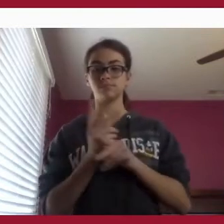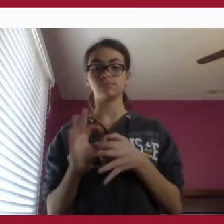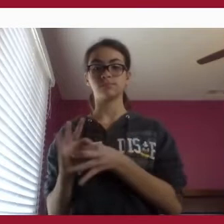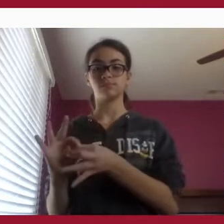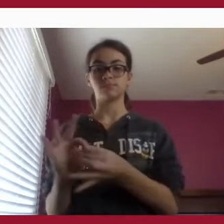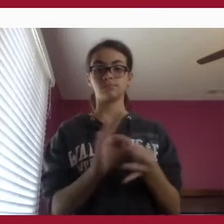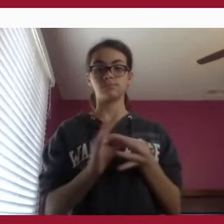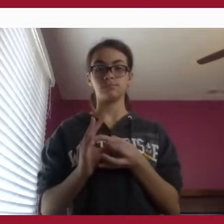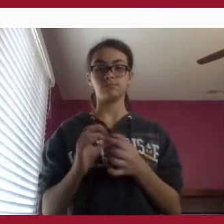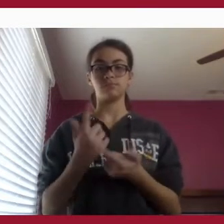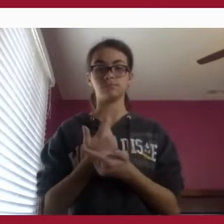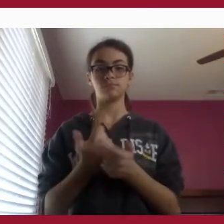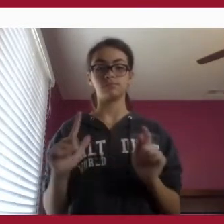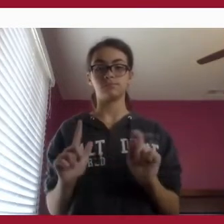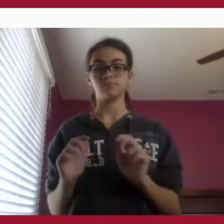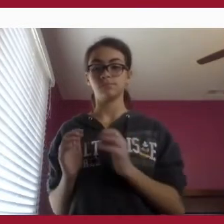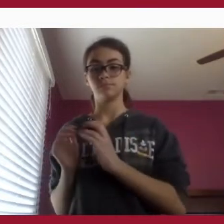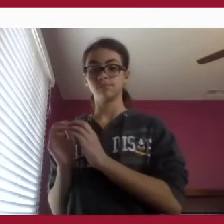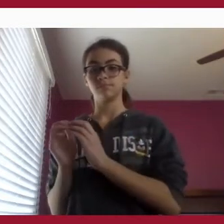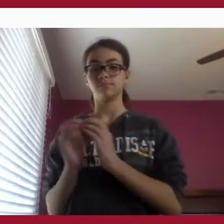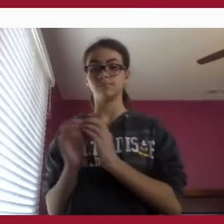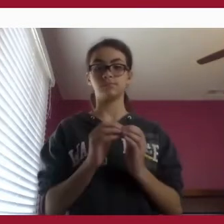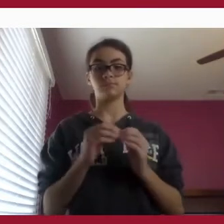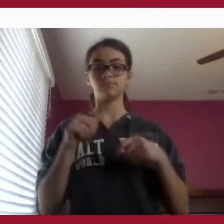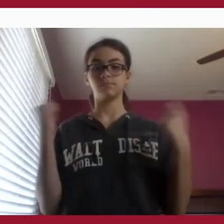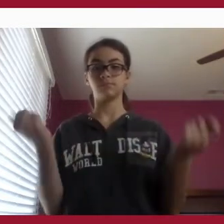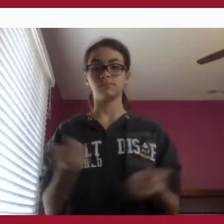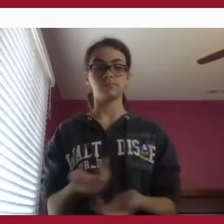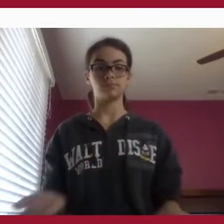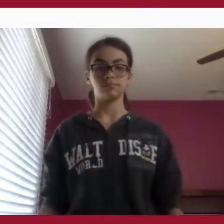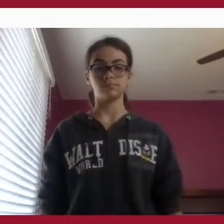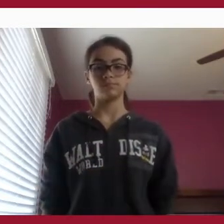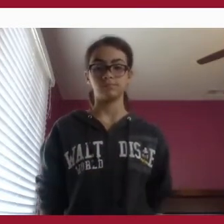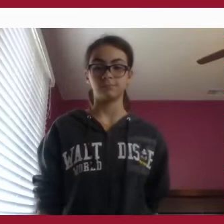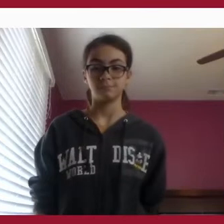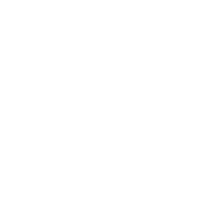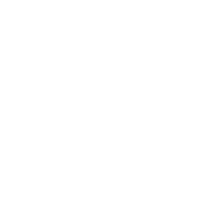under God, indivisible, with liberty and justice for all.